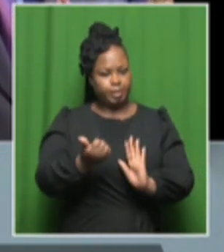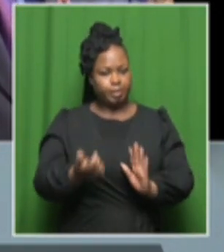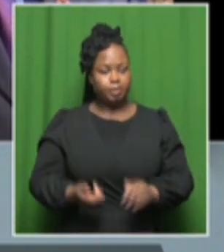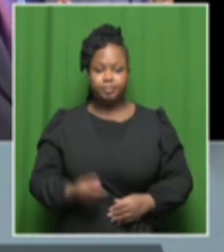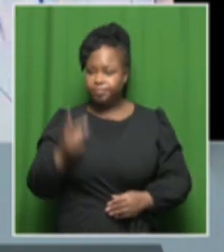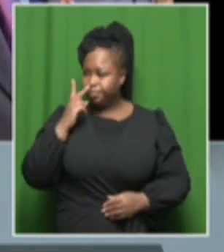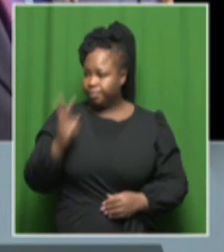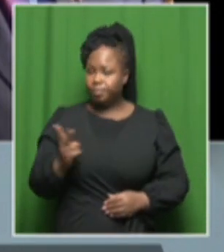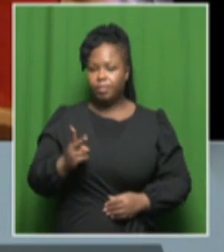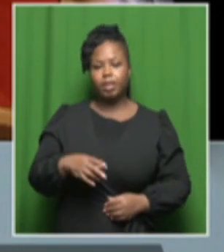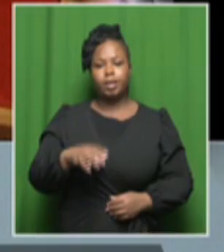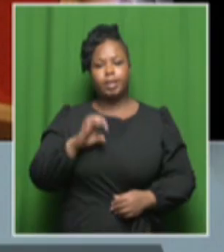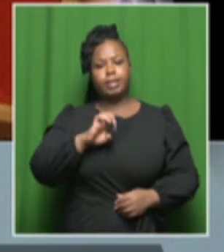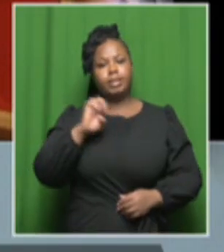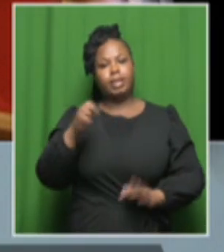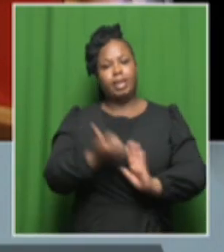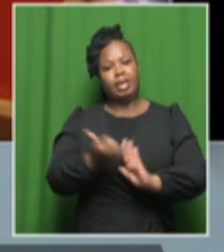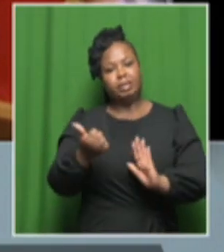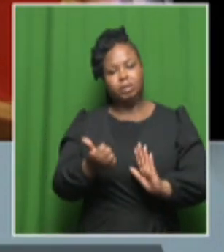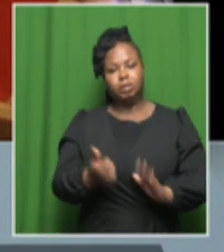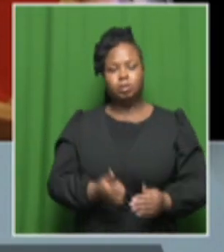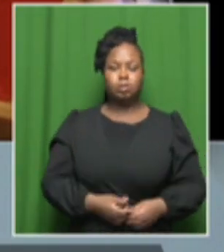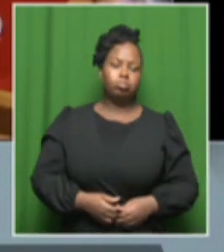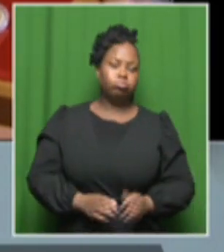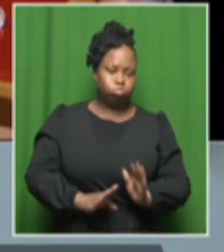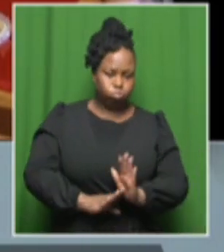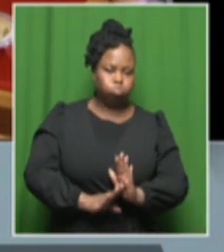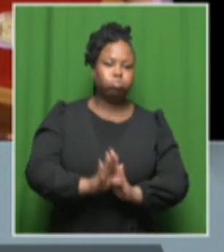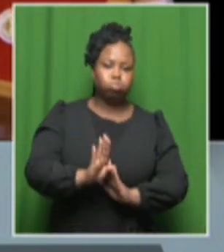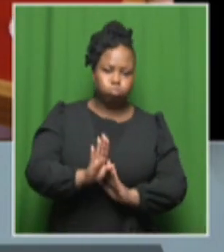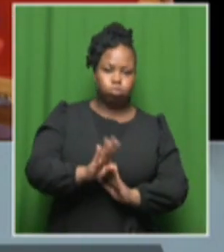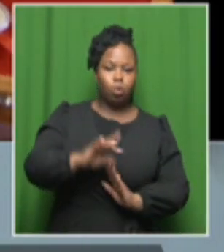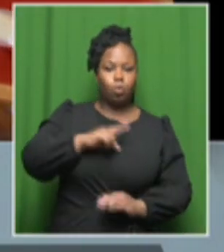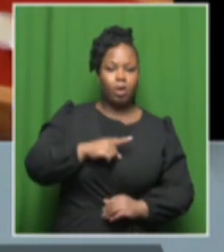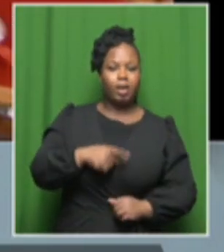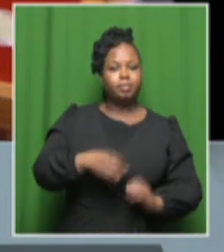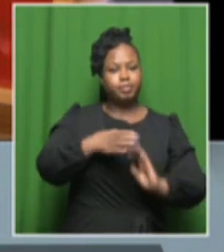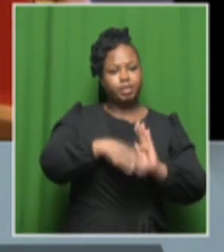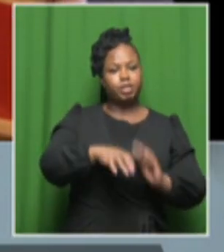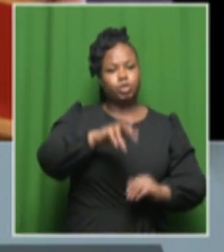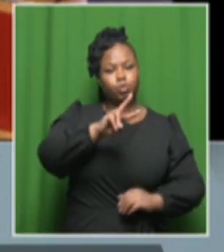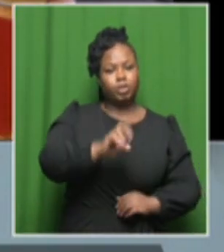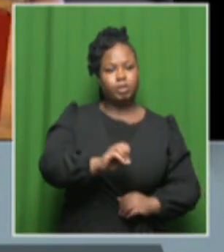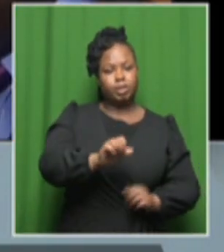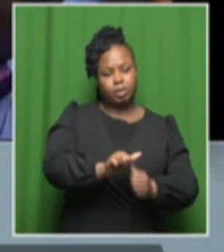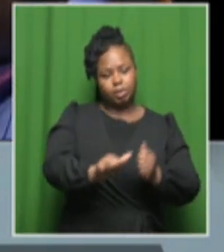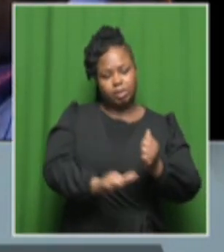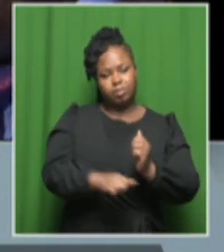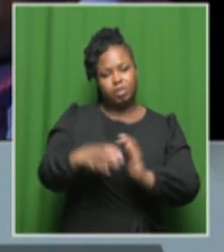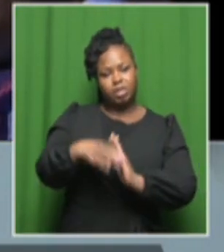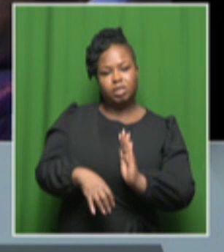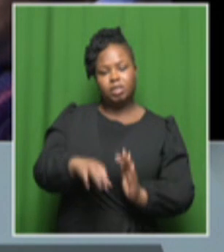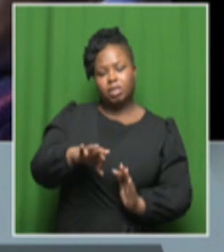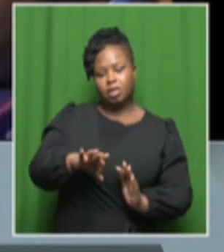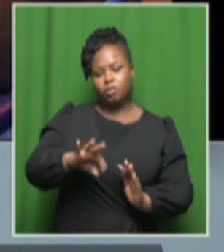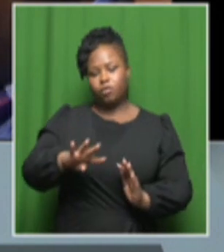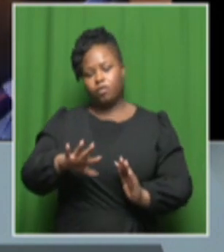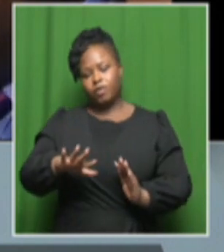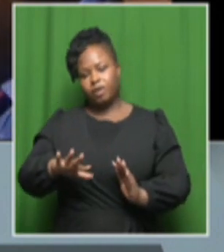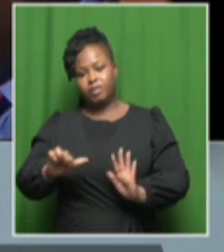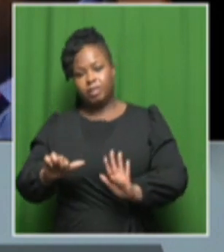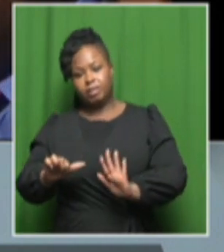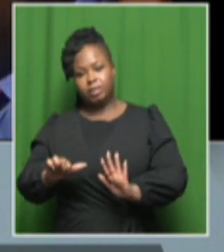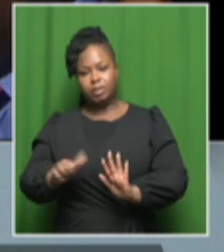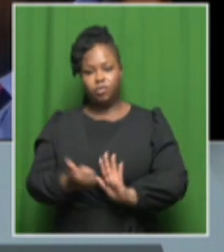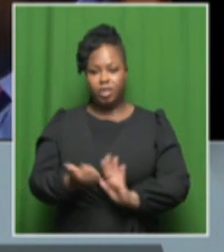look at the Employment Equity Act, it's very progressive, especially Section 20, subsection 3, 4, 5, and 6 of